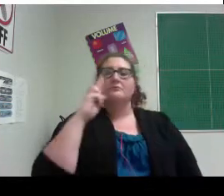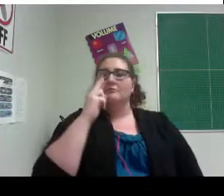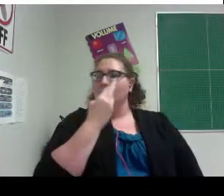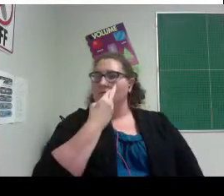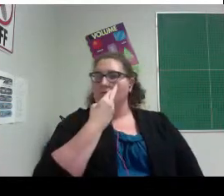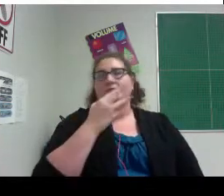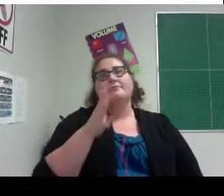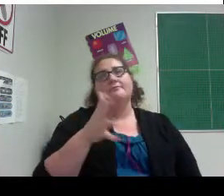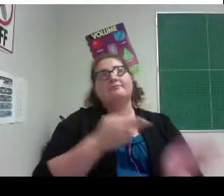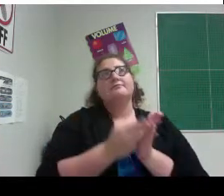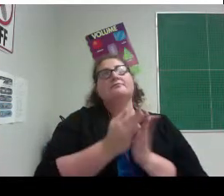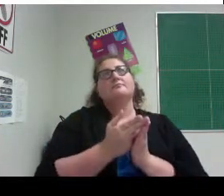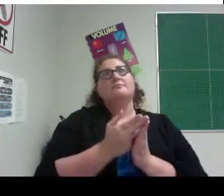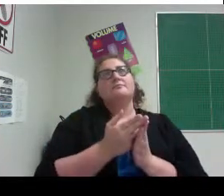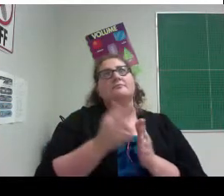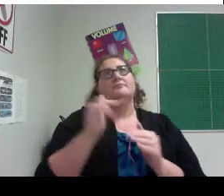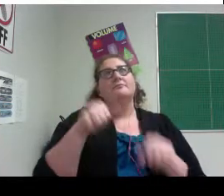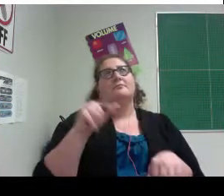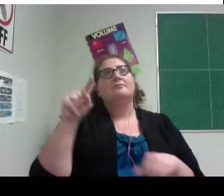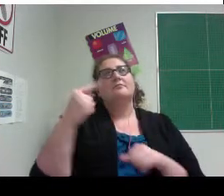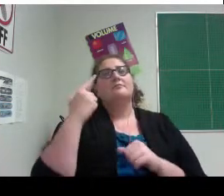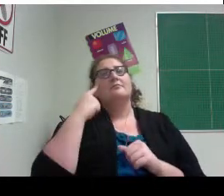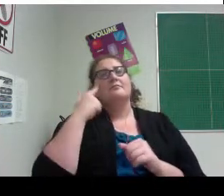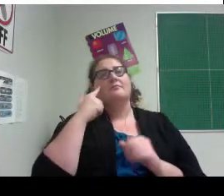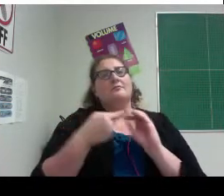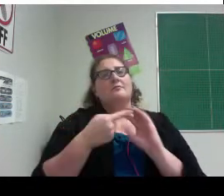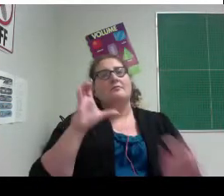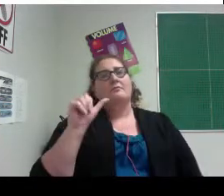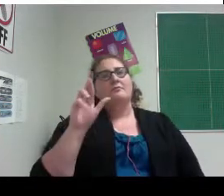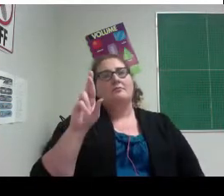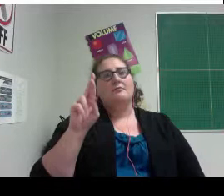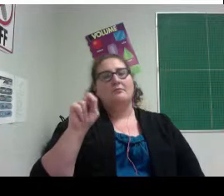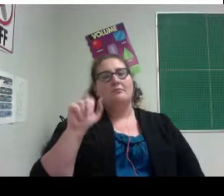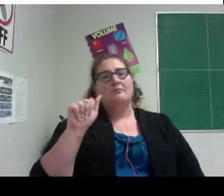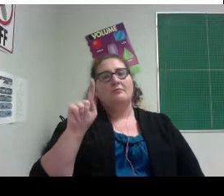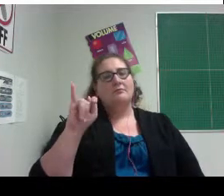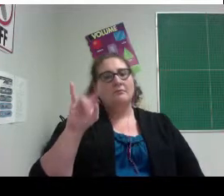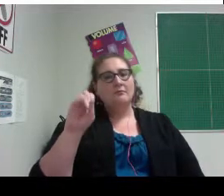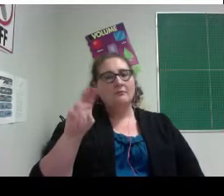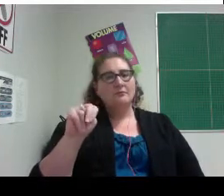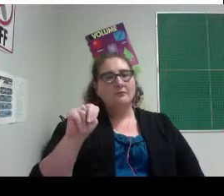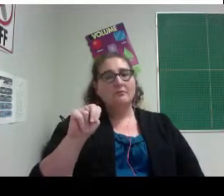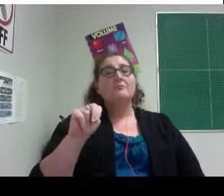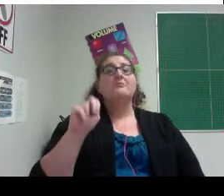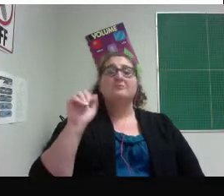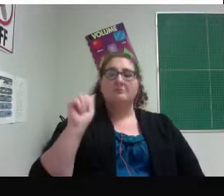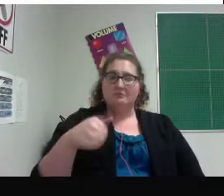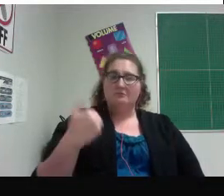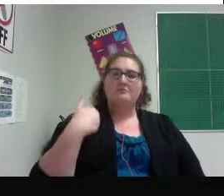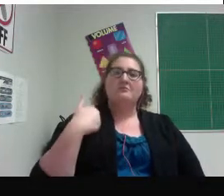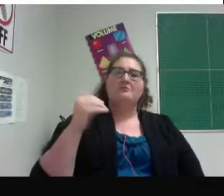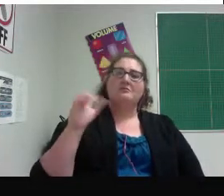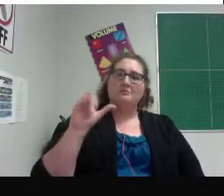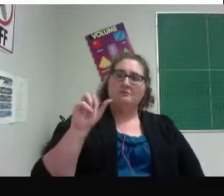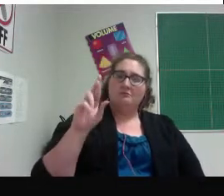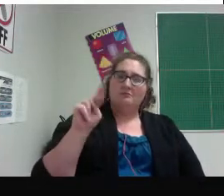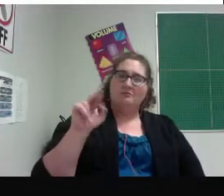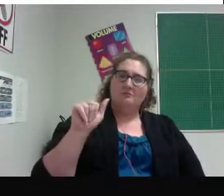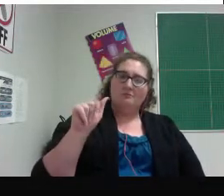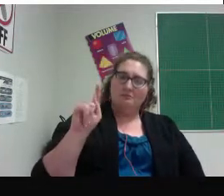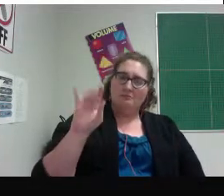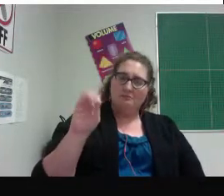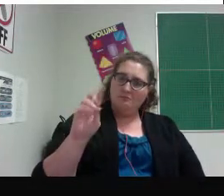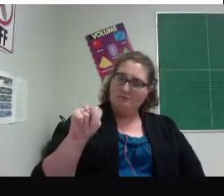honest, when I thought of this, the only flower I could think of was a carnation. So I Googled it. You could have a carnation.